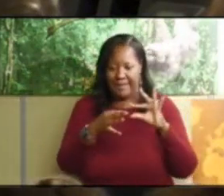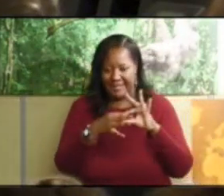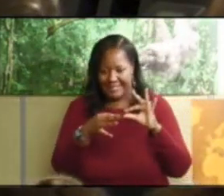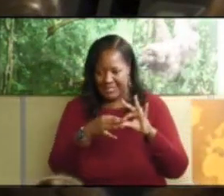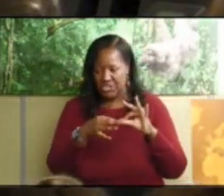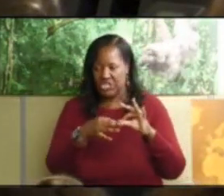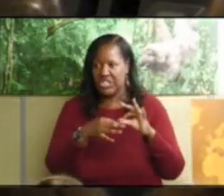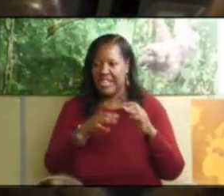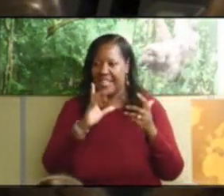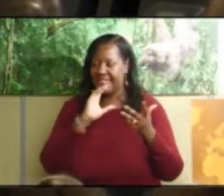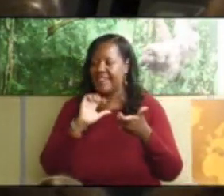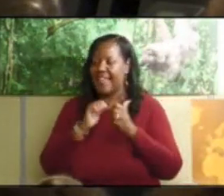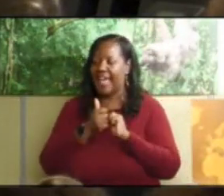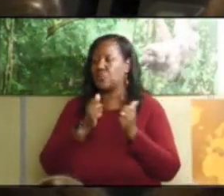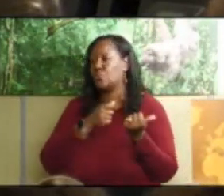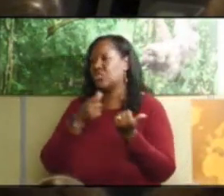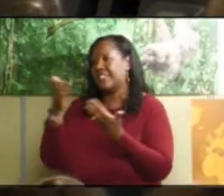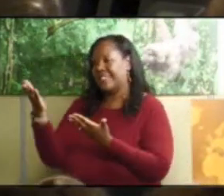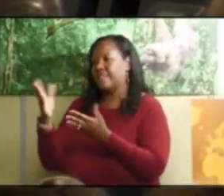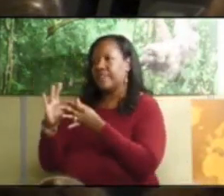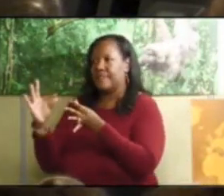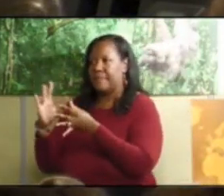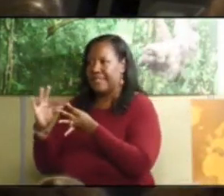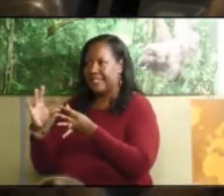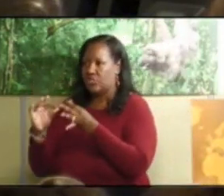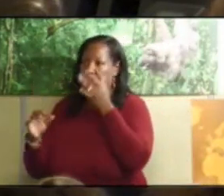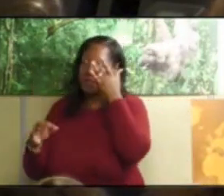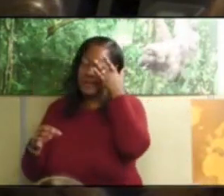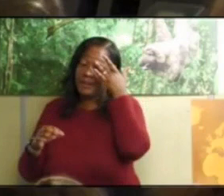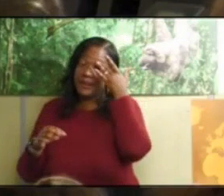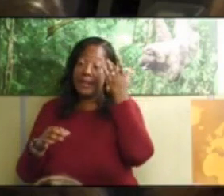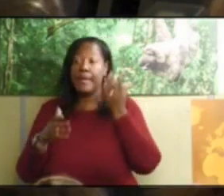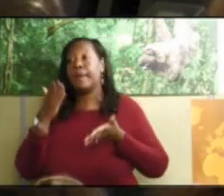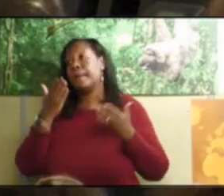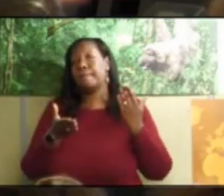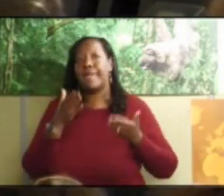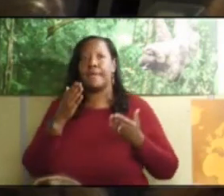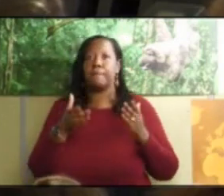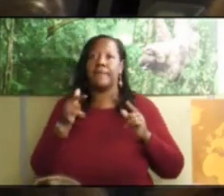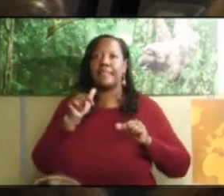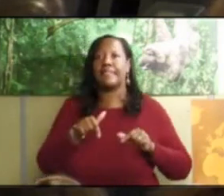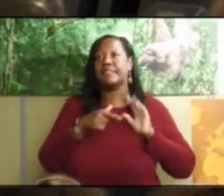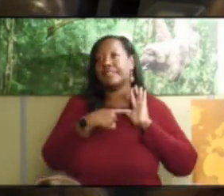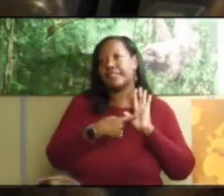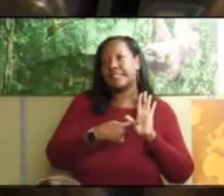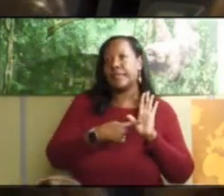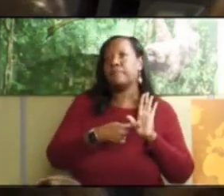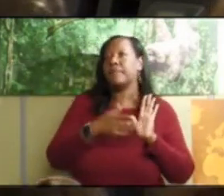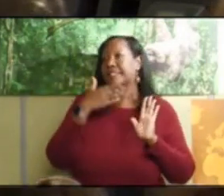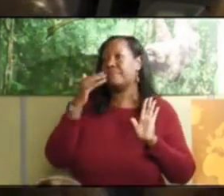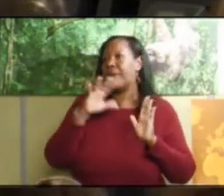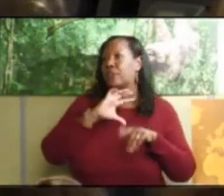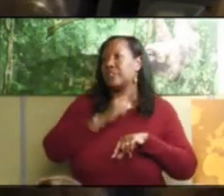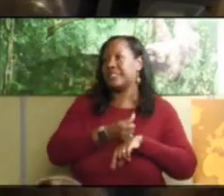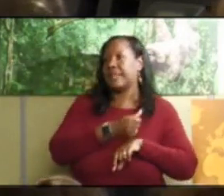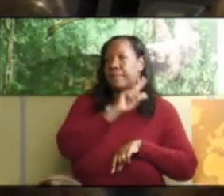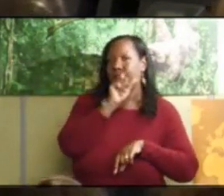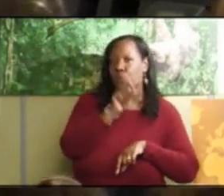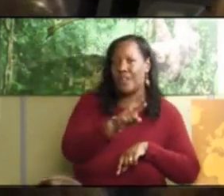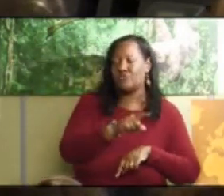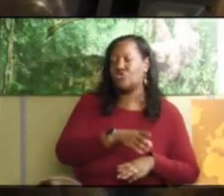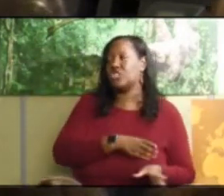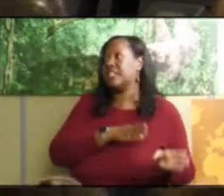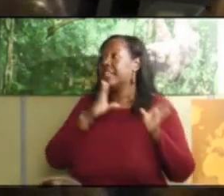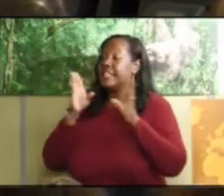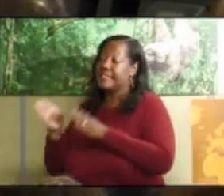delivery method for those. Whether maybe this thing lends itself to a question or this thing lends itself to some sort of interactive,